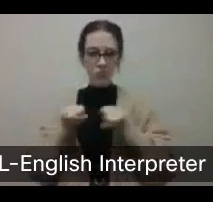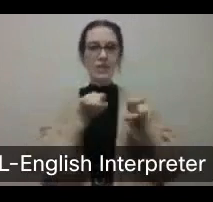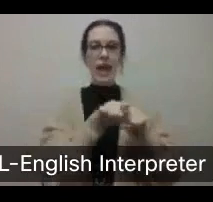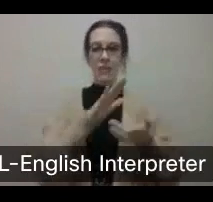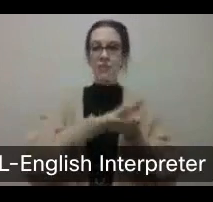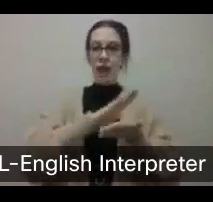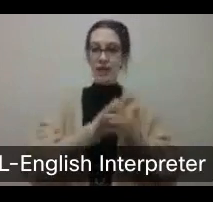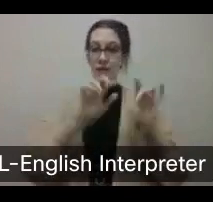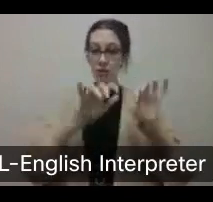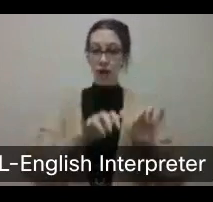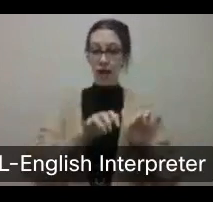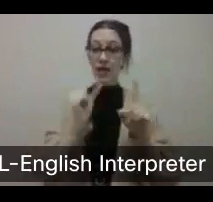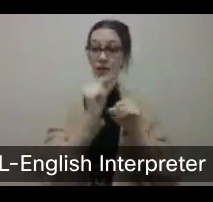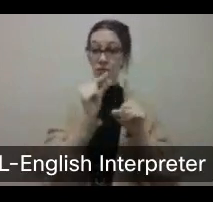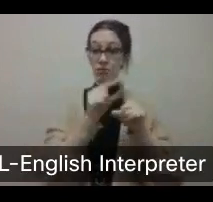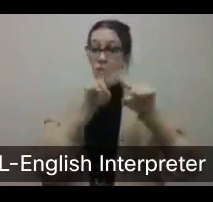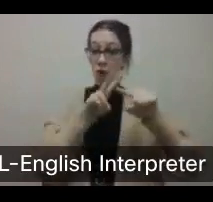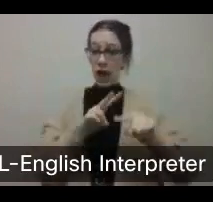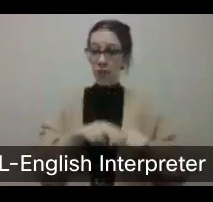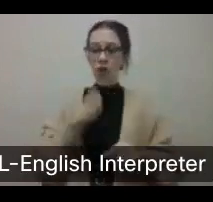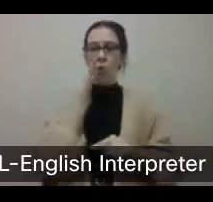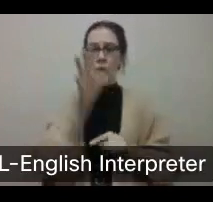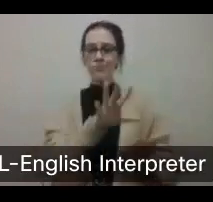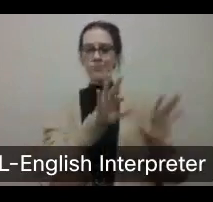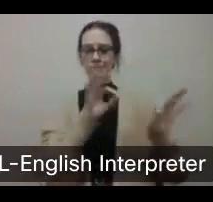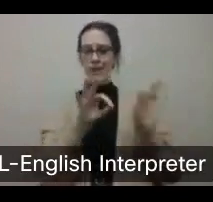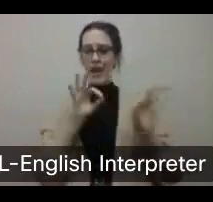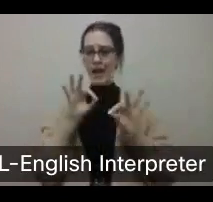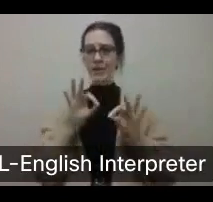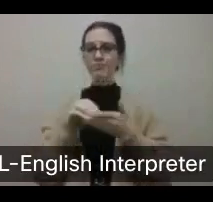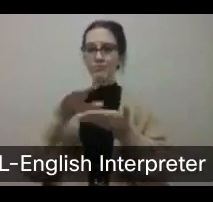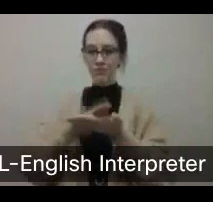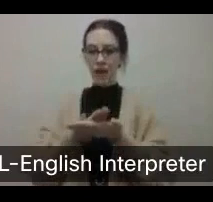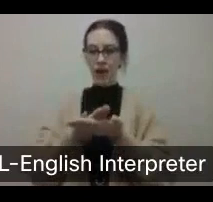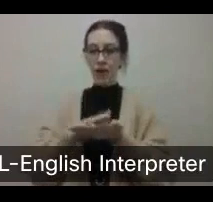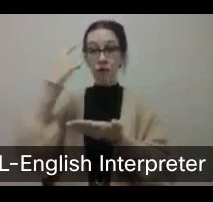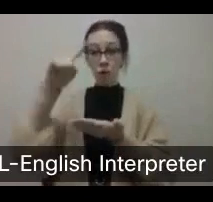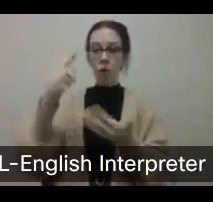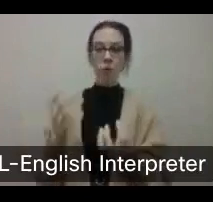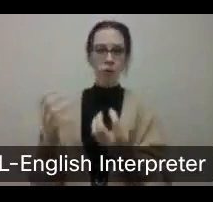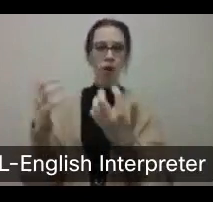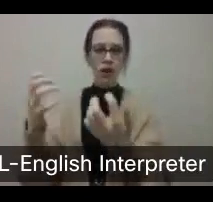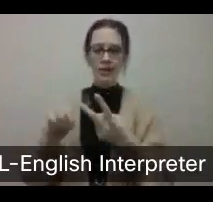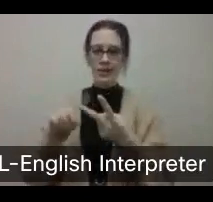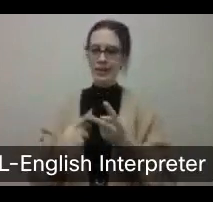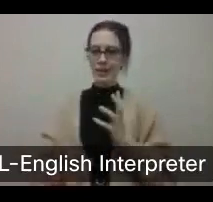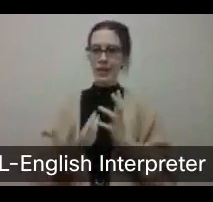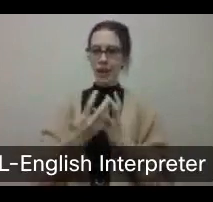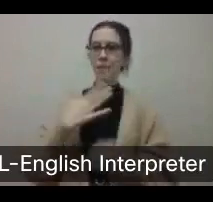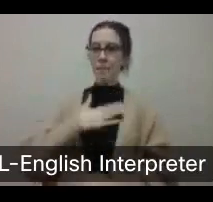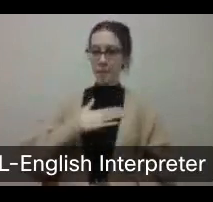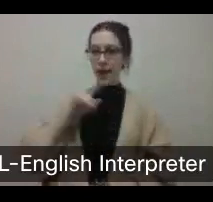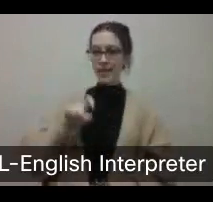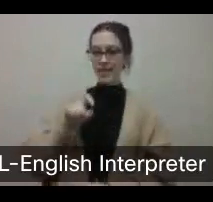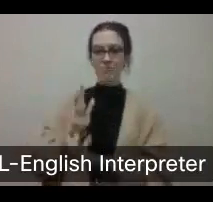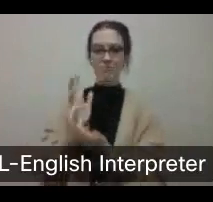will choose your vocabulary based on who you believe will be reading this and what you think is most appropriate for that specific